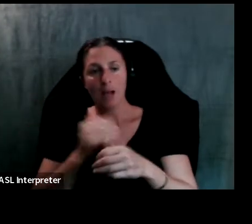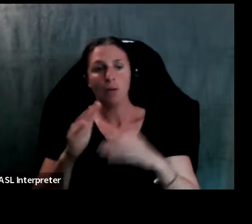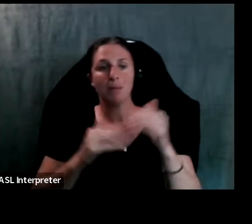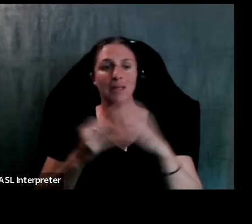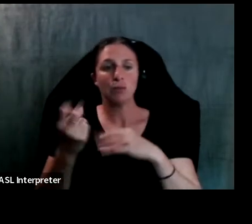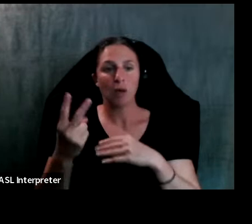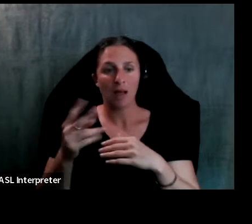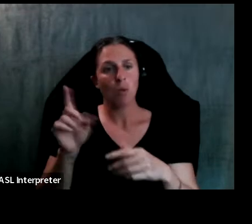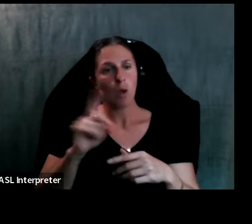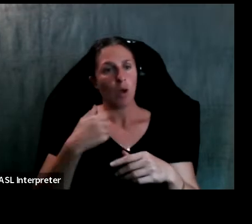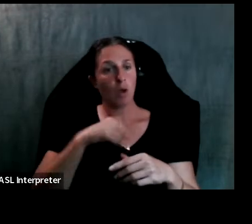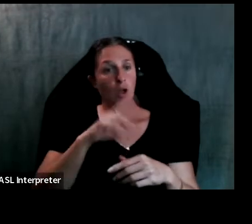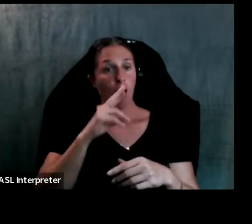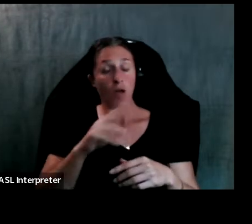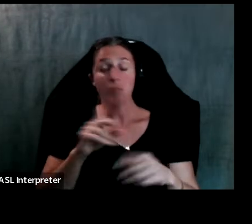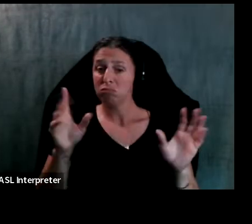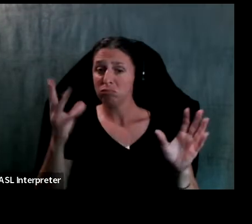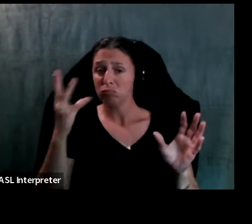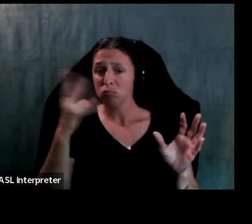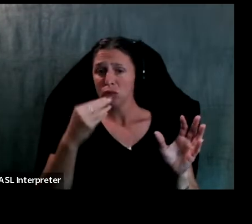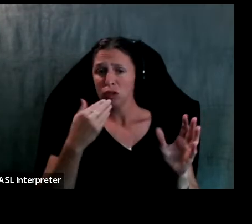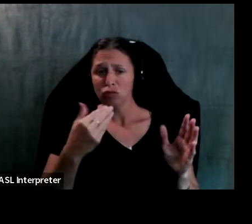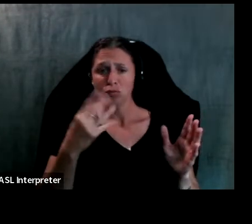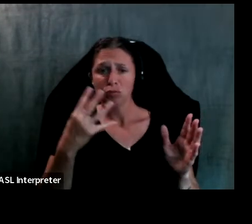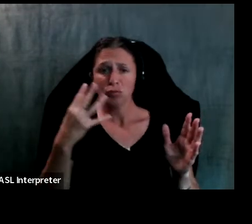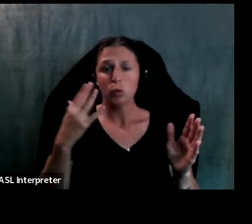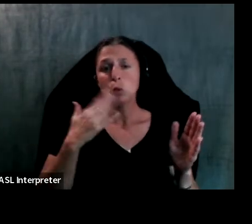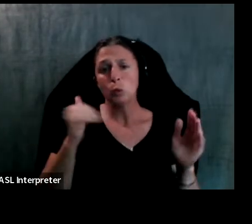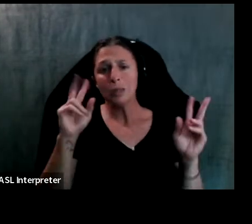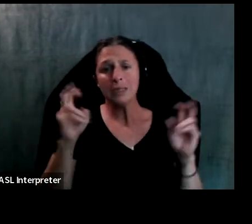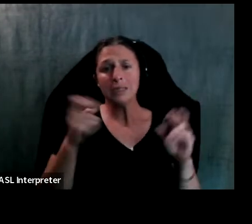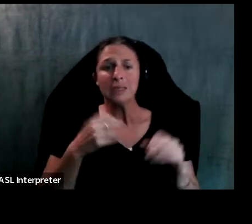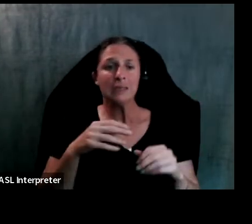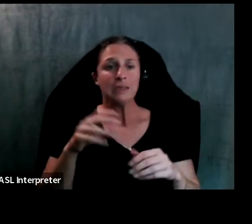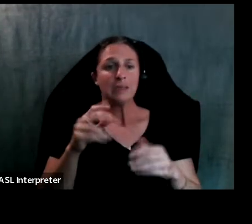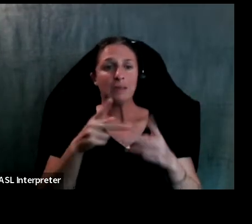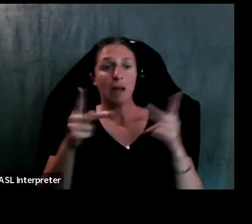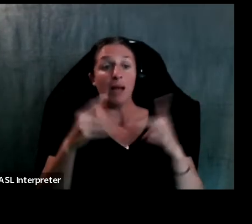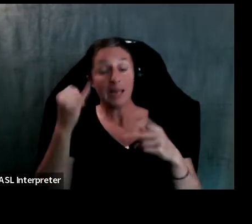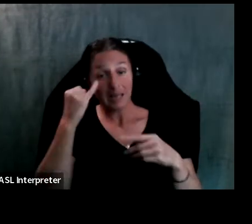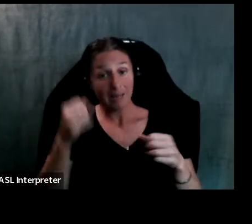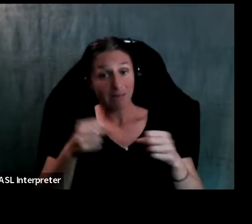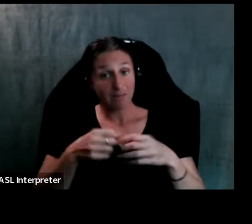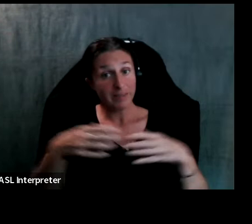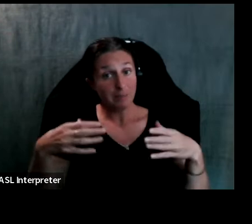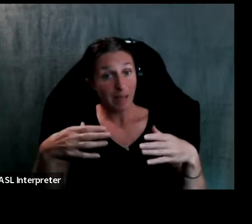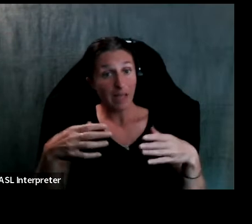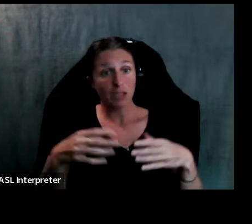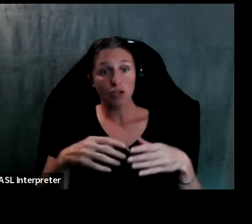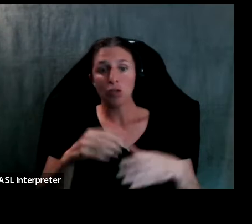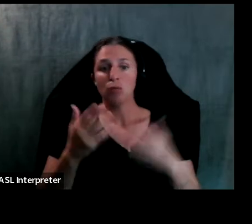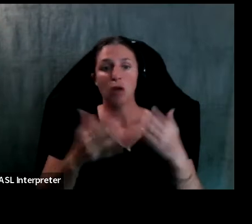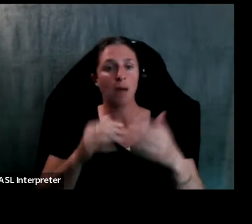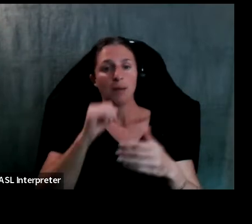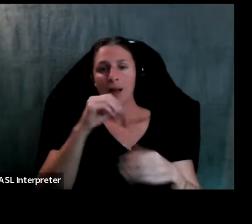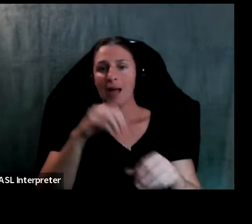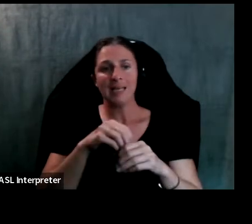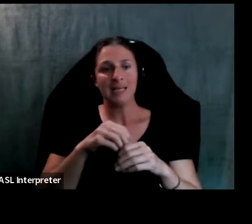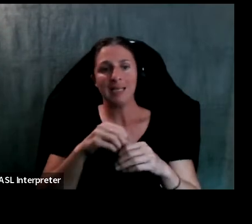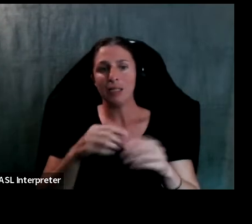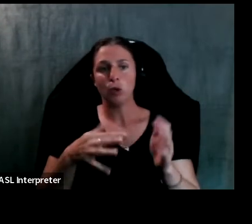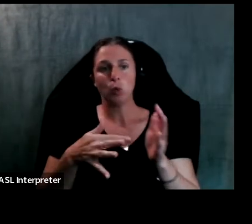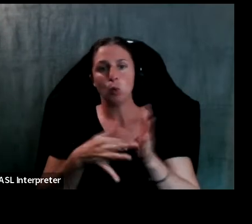a pretty sweet spot. If there was expansion, it probably wouldn't be in the junior and senior year, in my